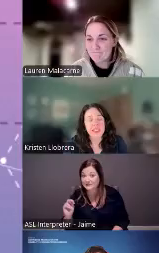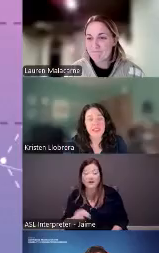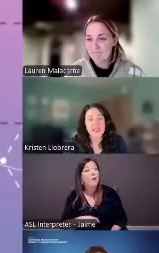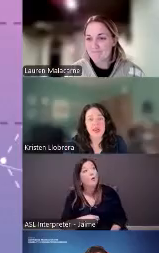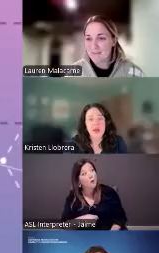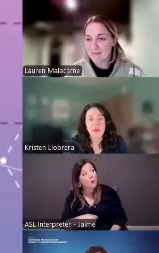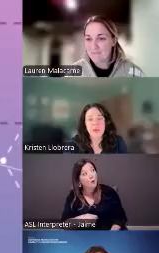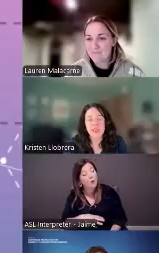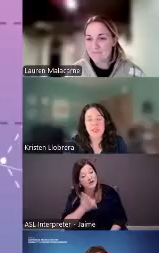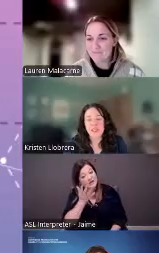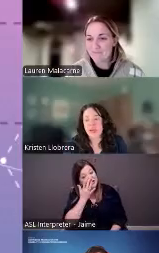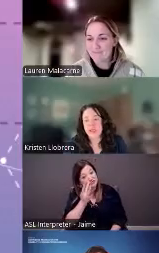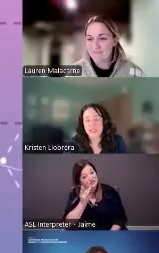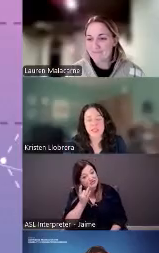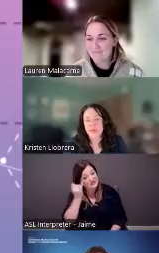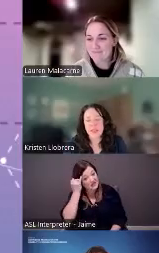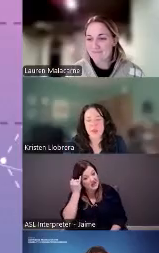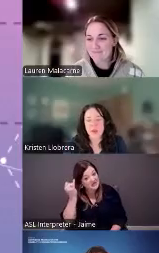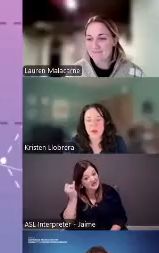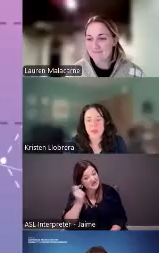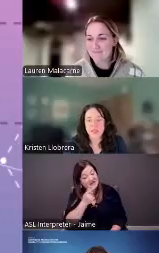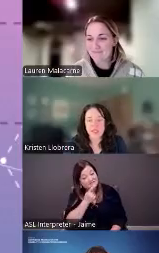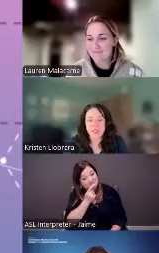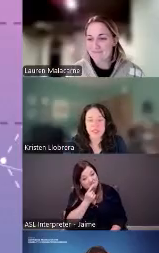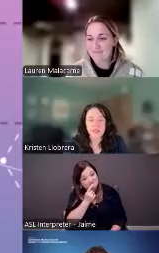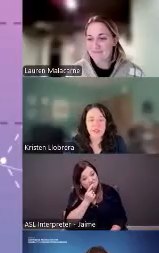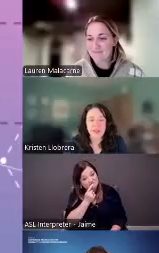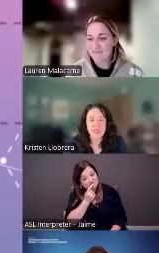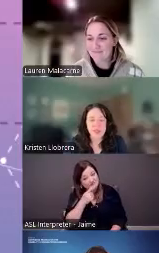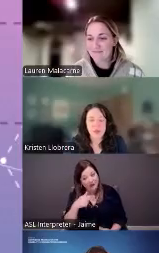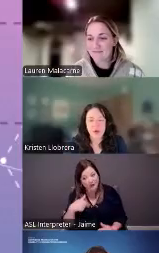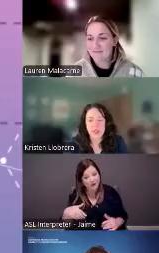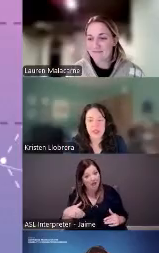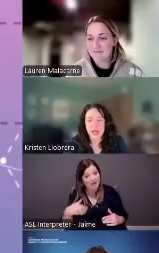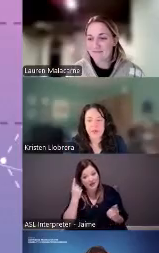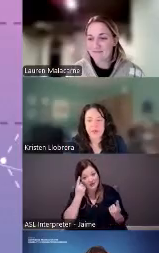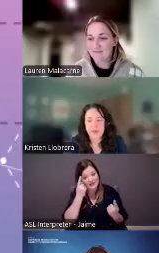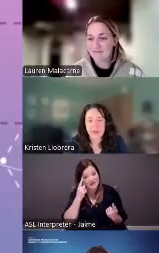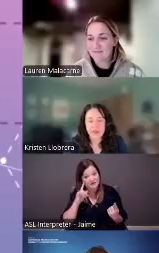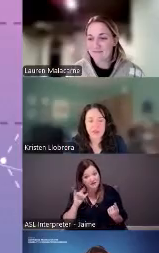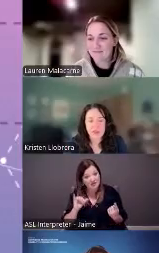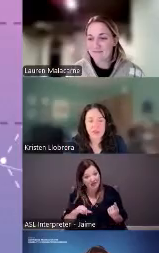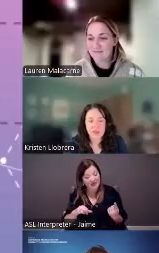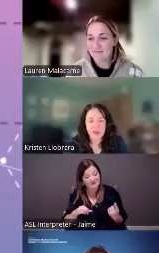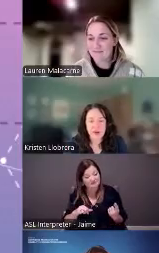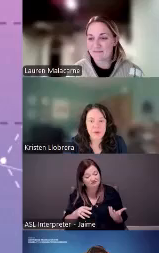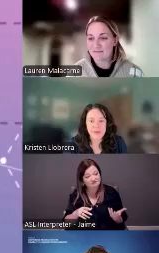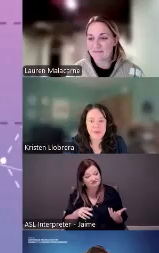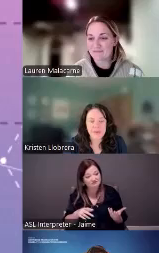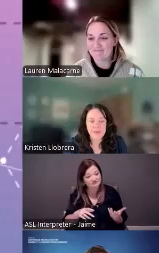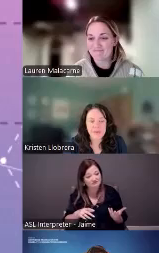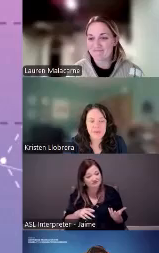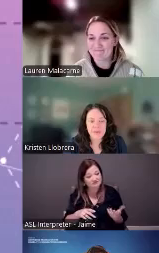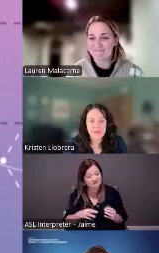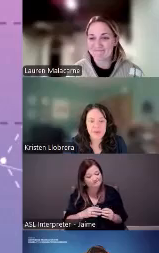interesting idea. Yeah, it's not something that we ever considered for this. We don't really have,